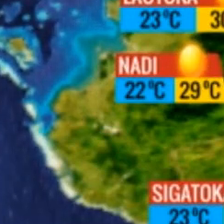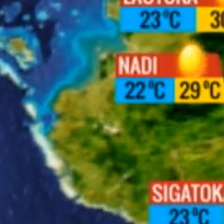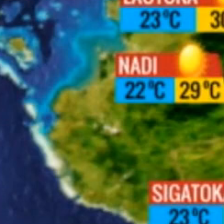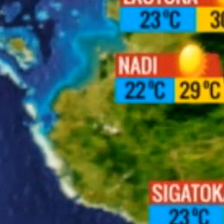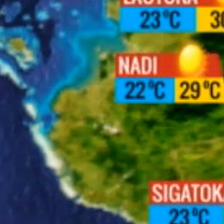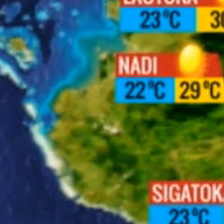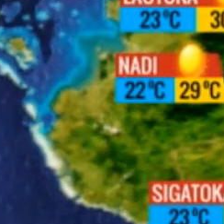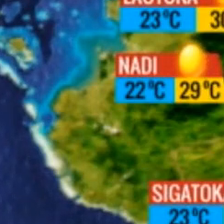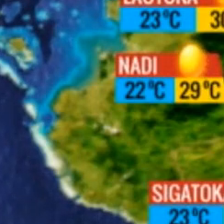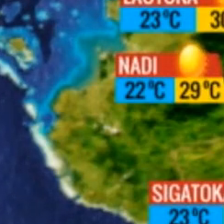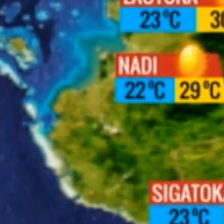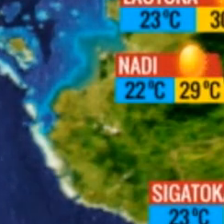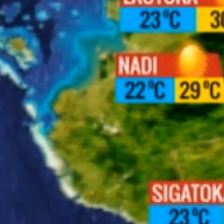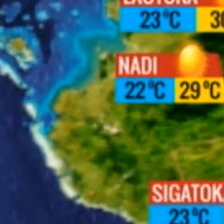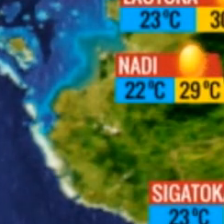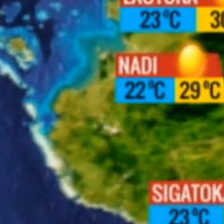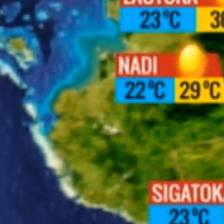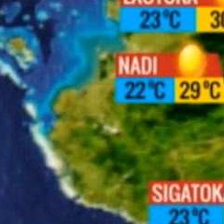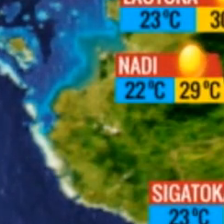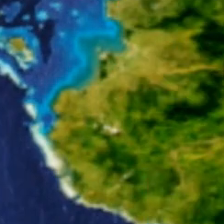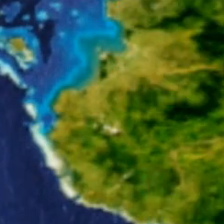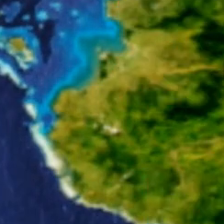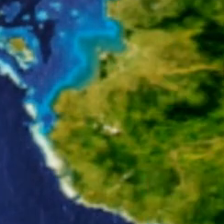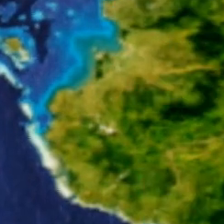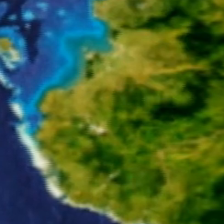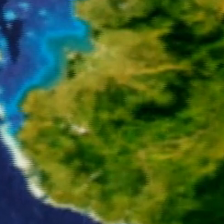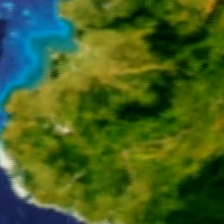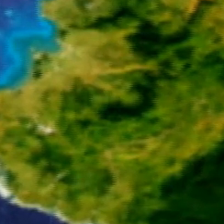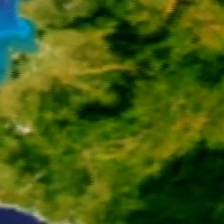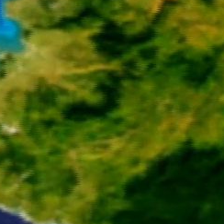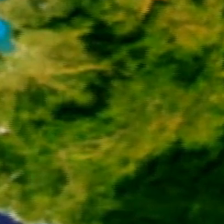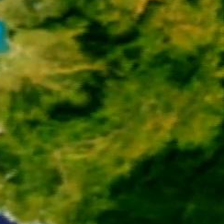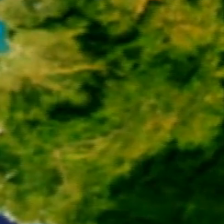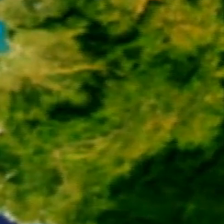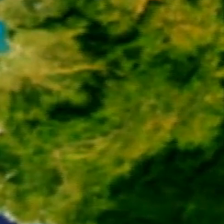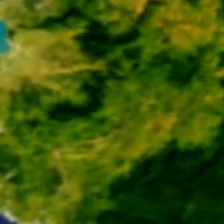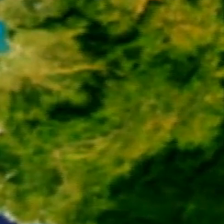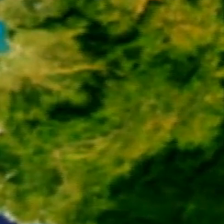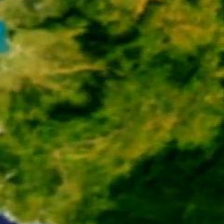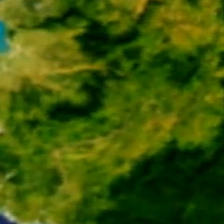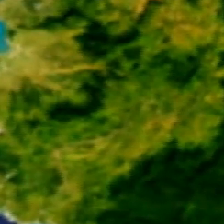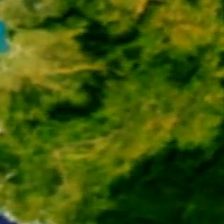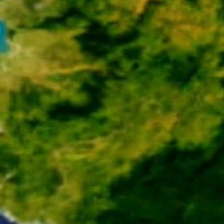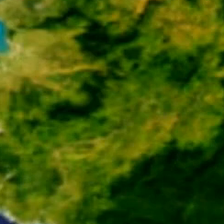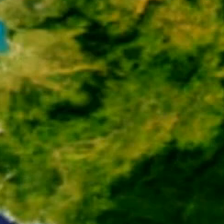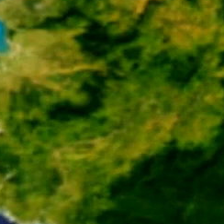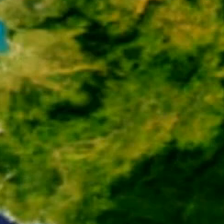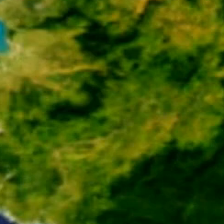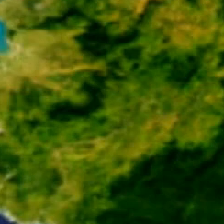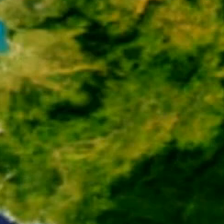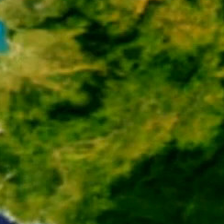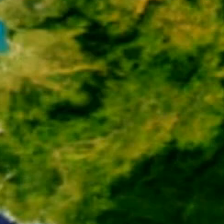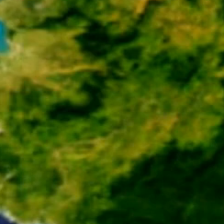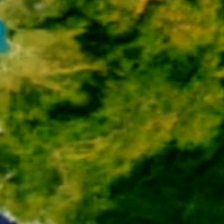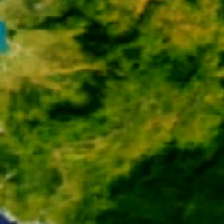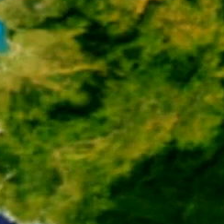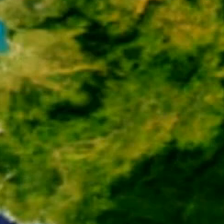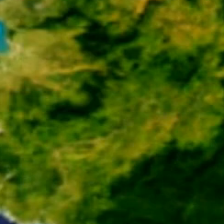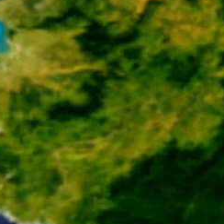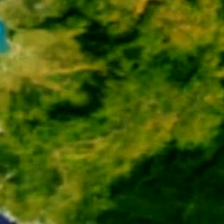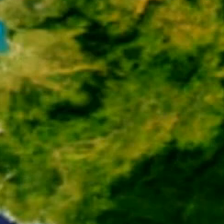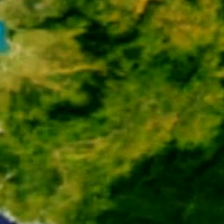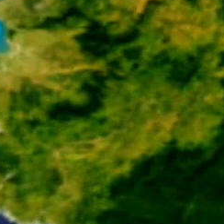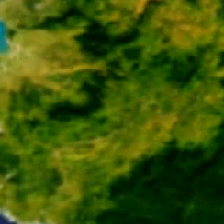favor here. Temps rise to 36 degrees in a day. Eastwards from Peck Harbour to Suva, sunny and